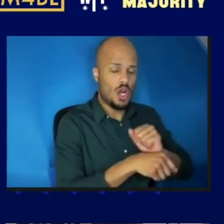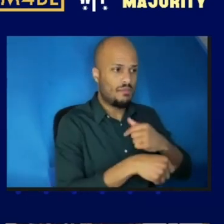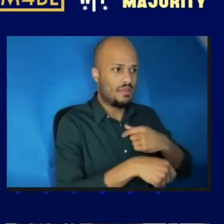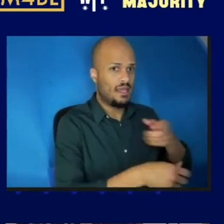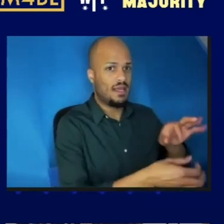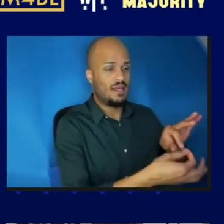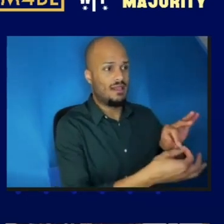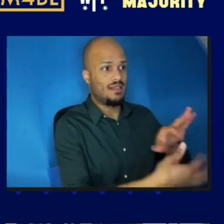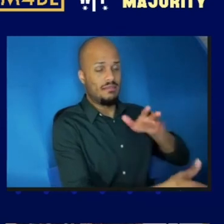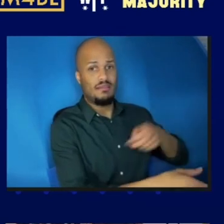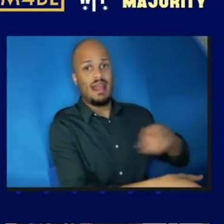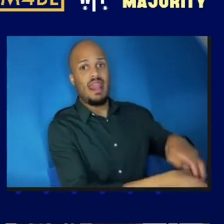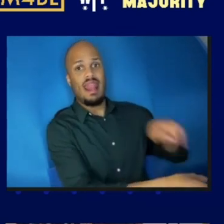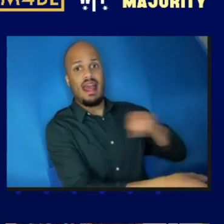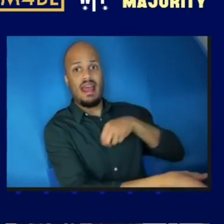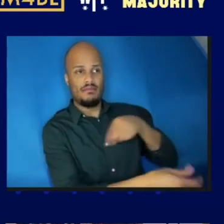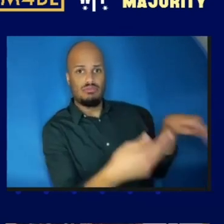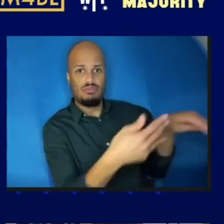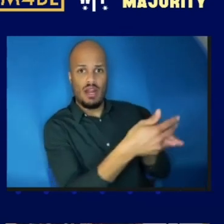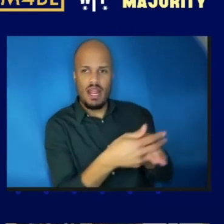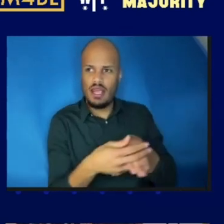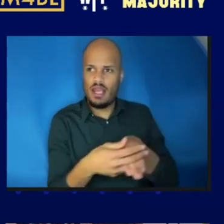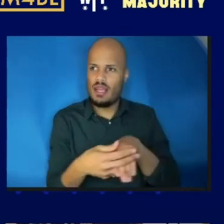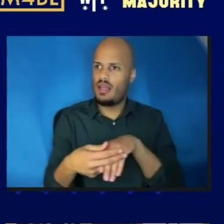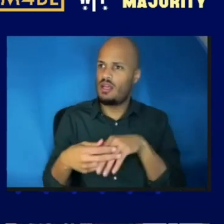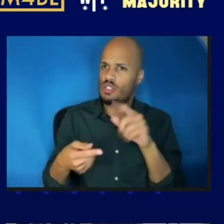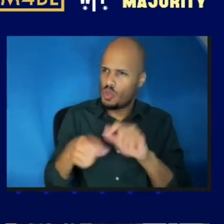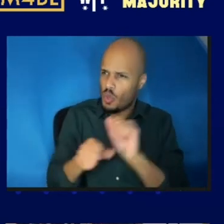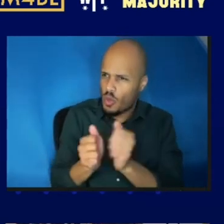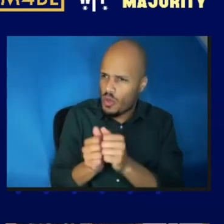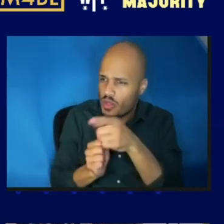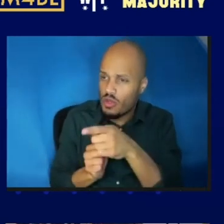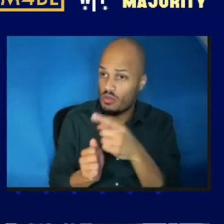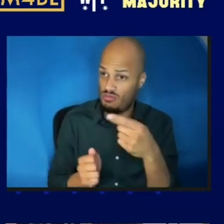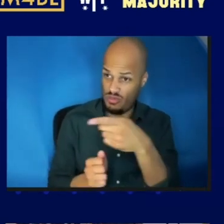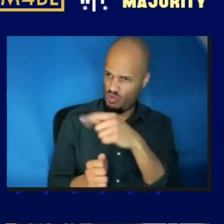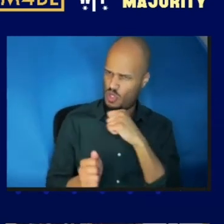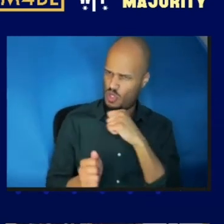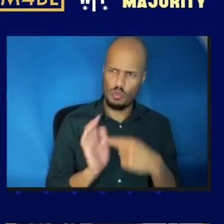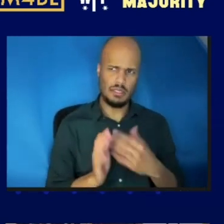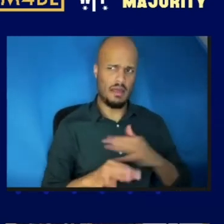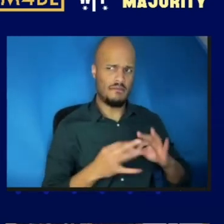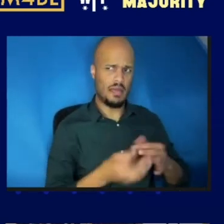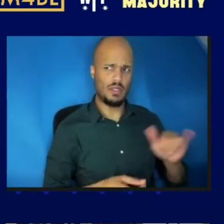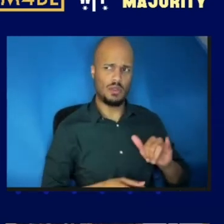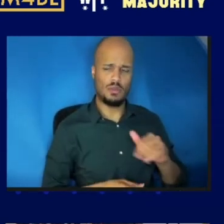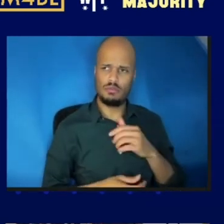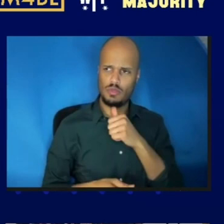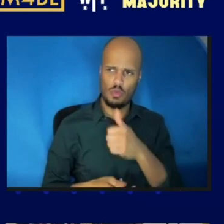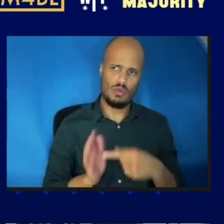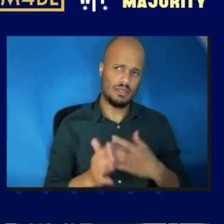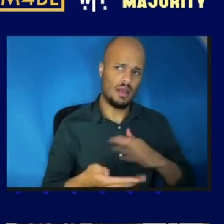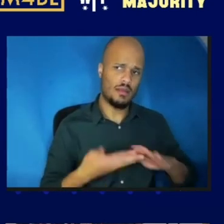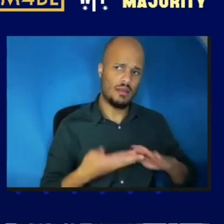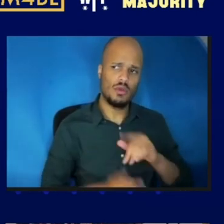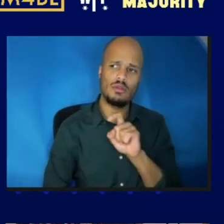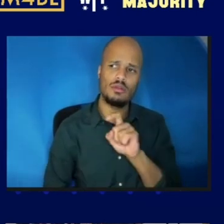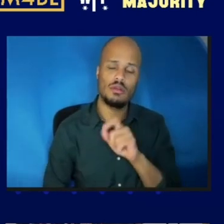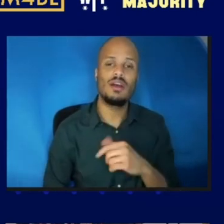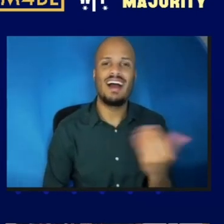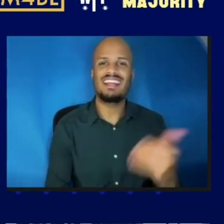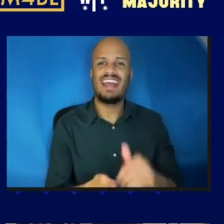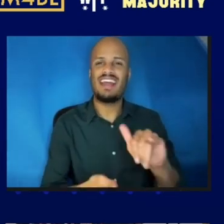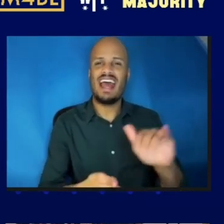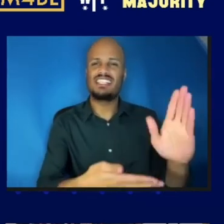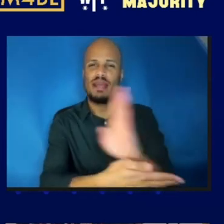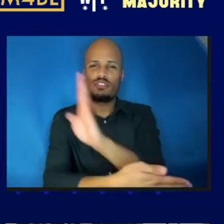you not feel that you represent my family and our community as well, right? The spectrum of allies, again, reminds us